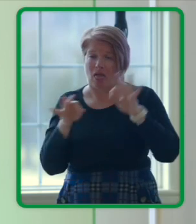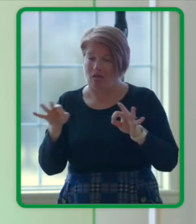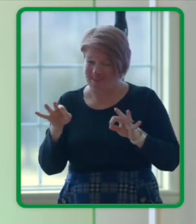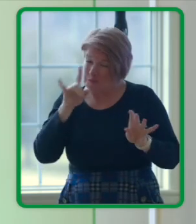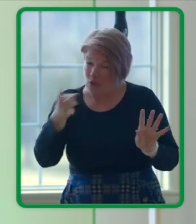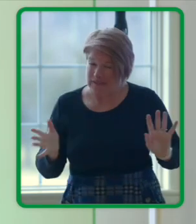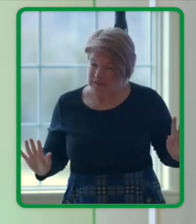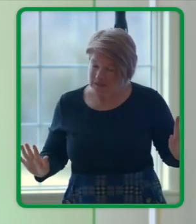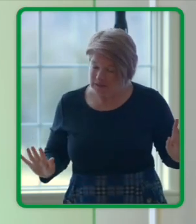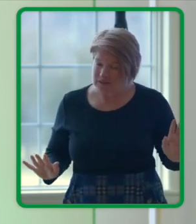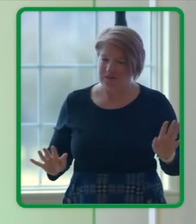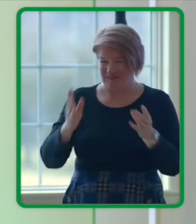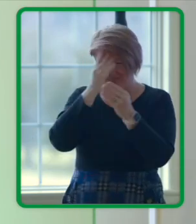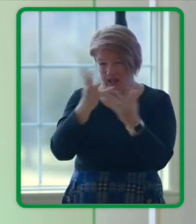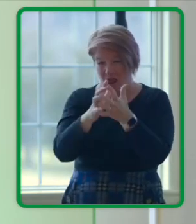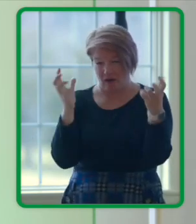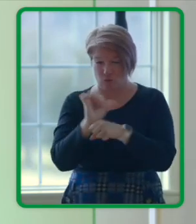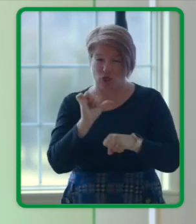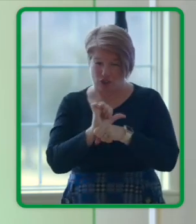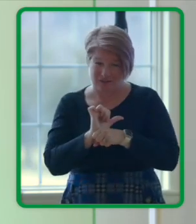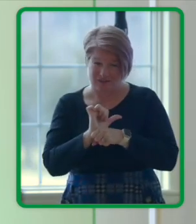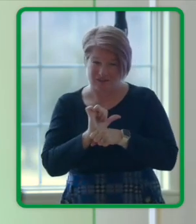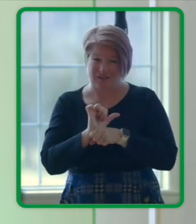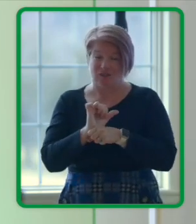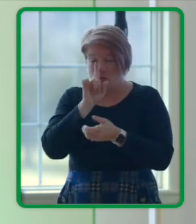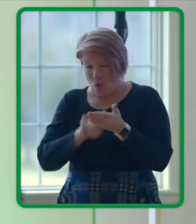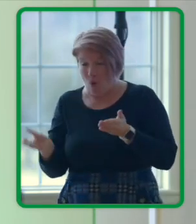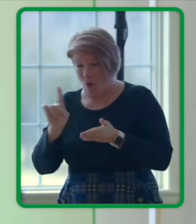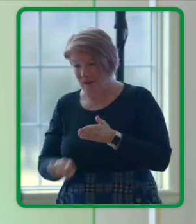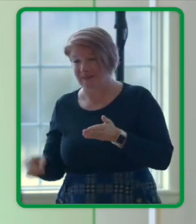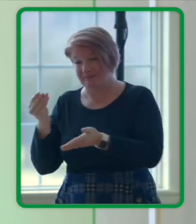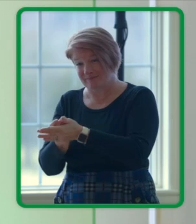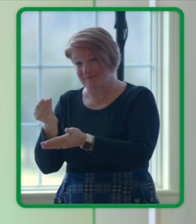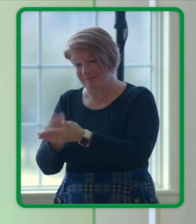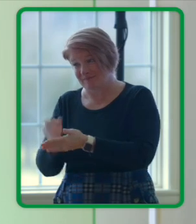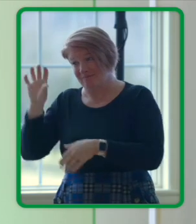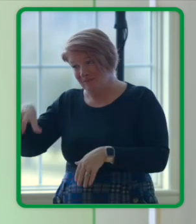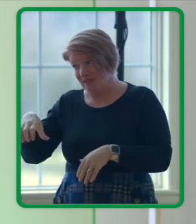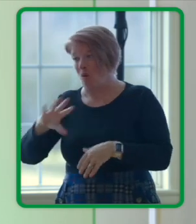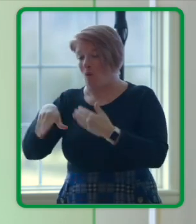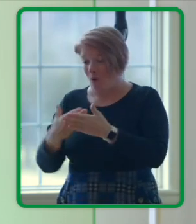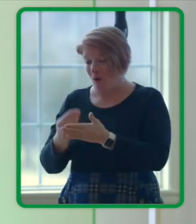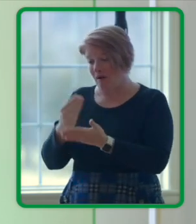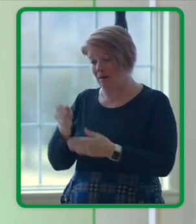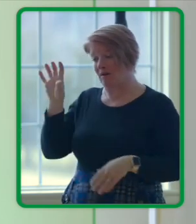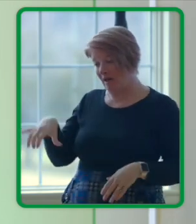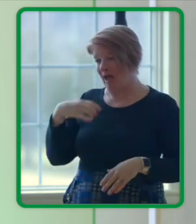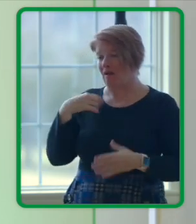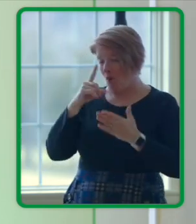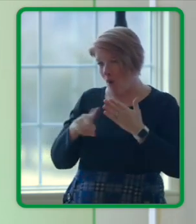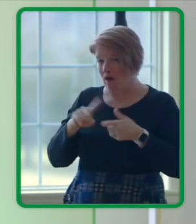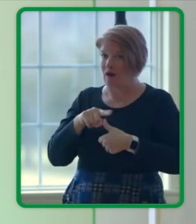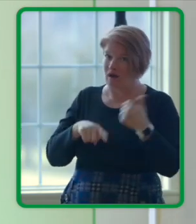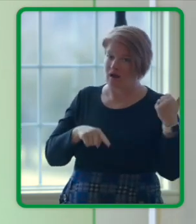just say there's a huge amount of work involved to audit a financial institution, and all financial institutions are subject to just a whole bunch of audits. You have